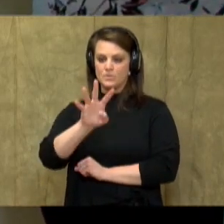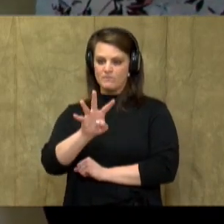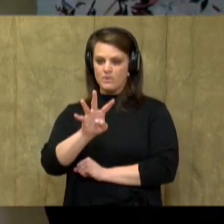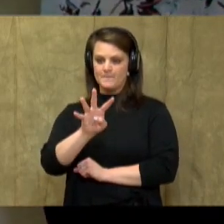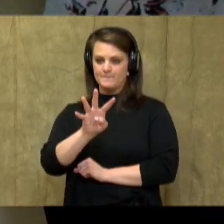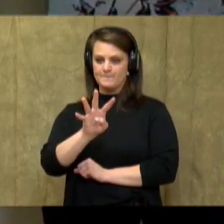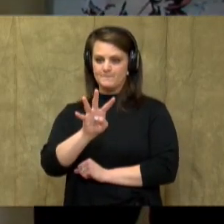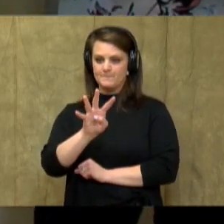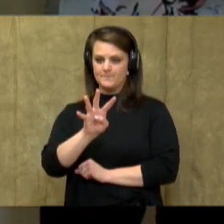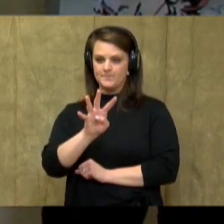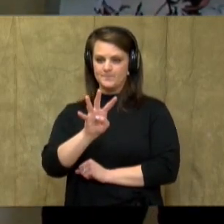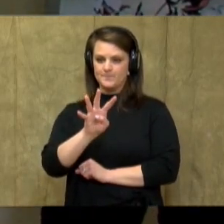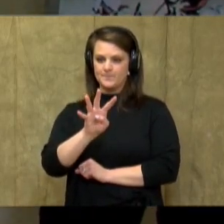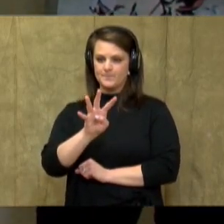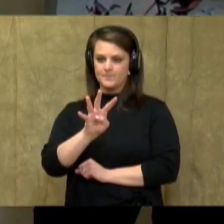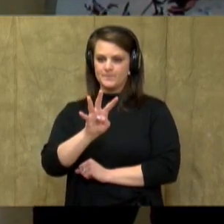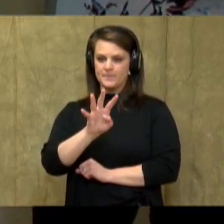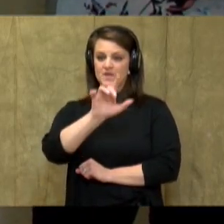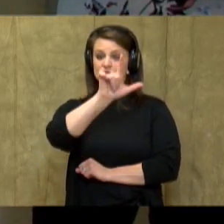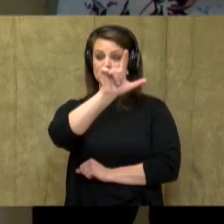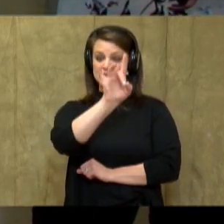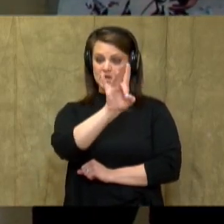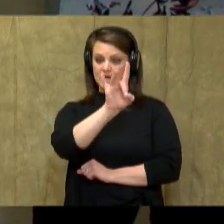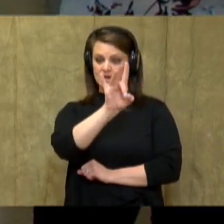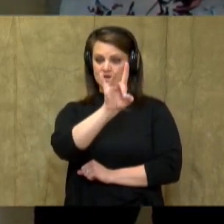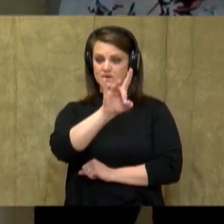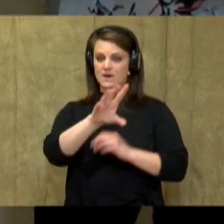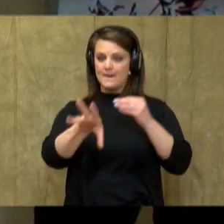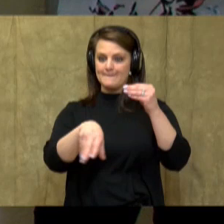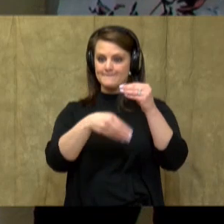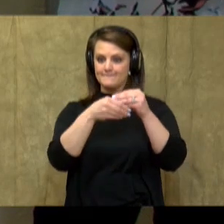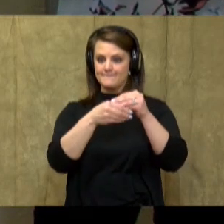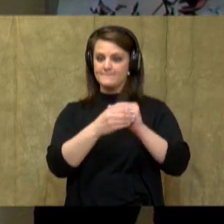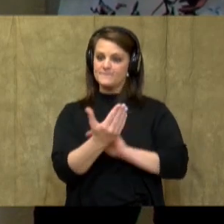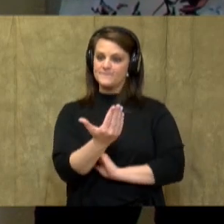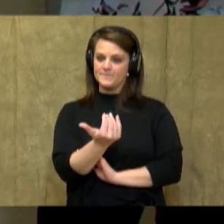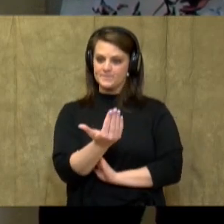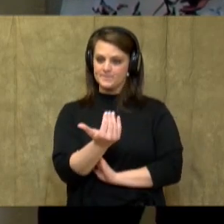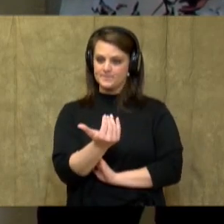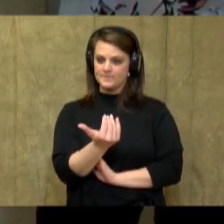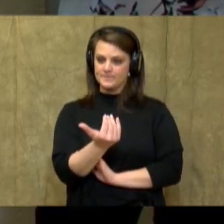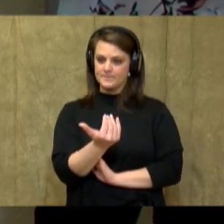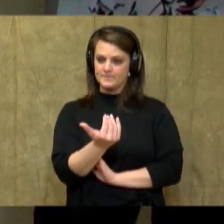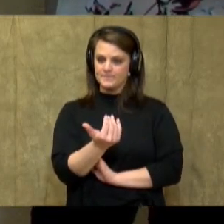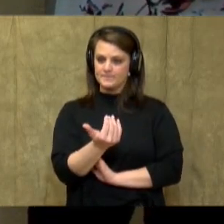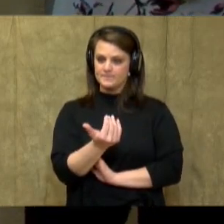24. What is 28 and 15?